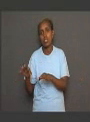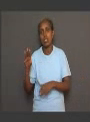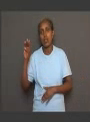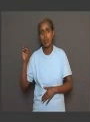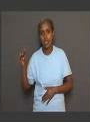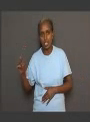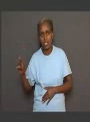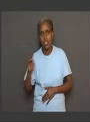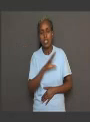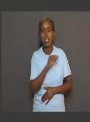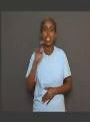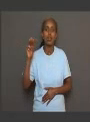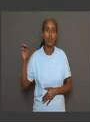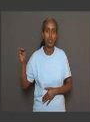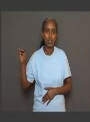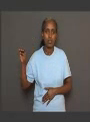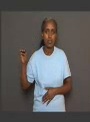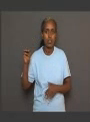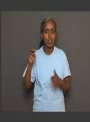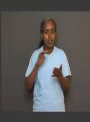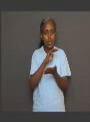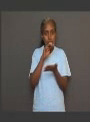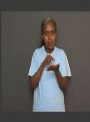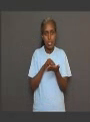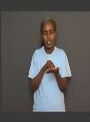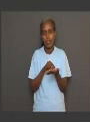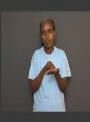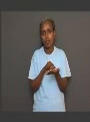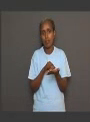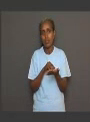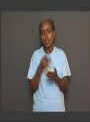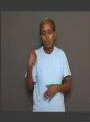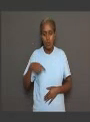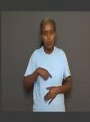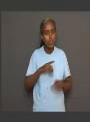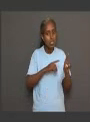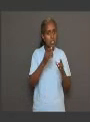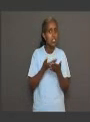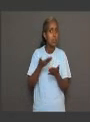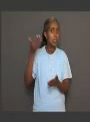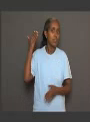median and mode for the mean as we did previously.